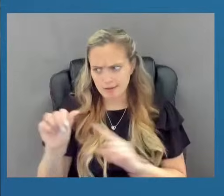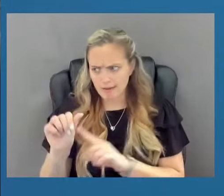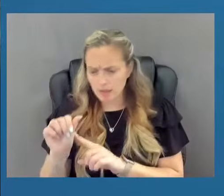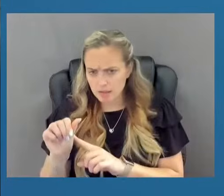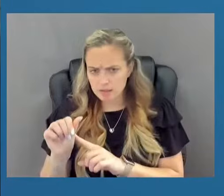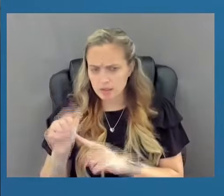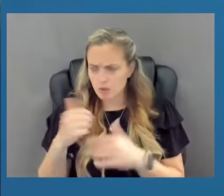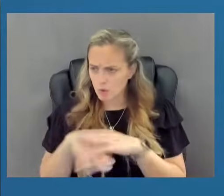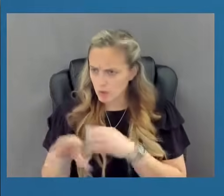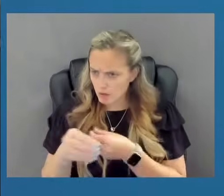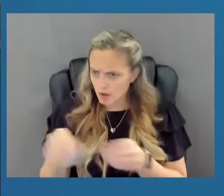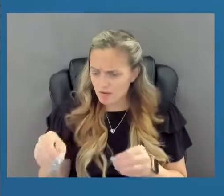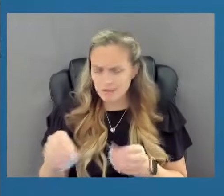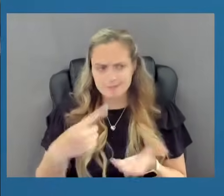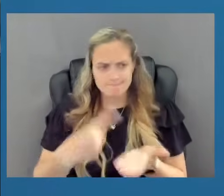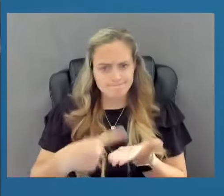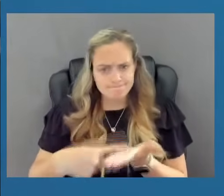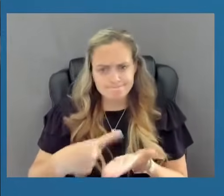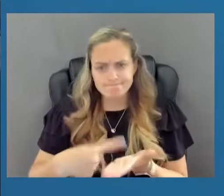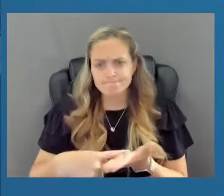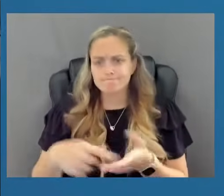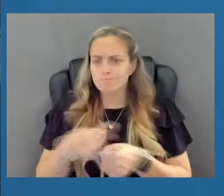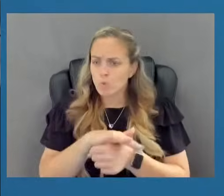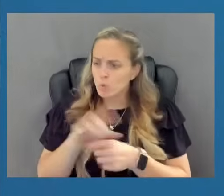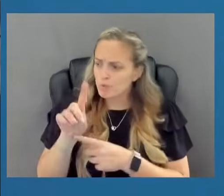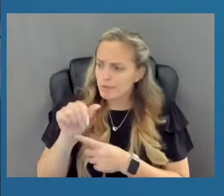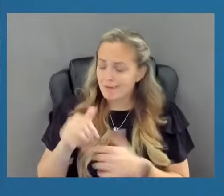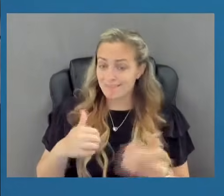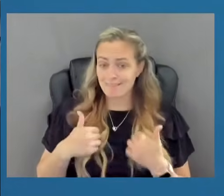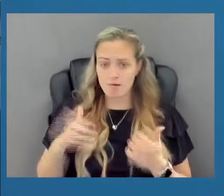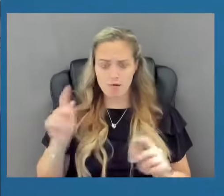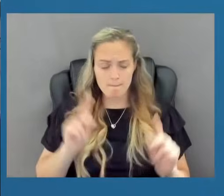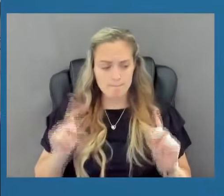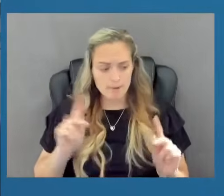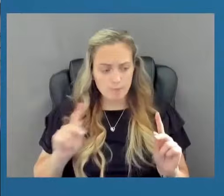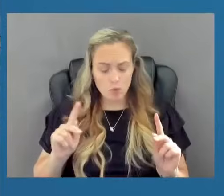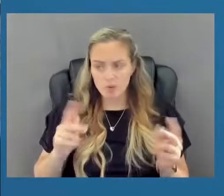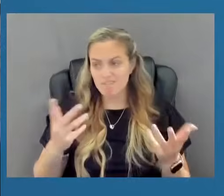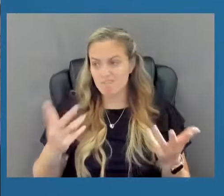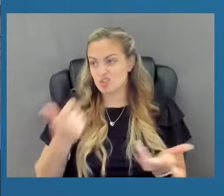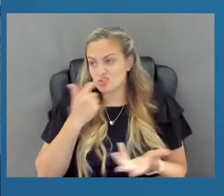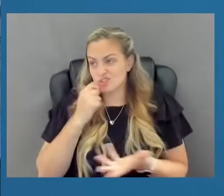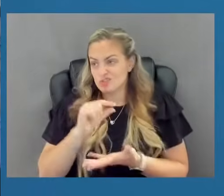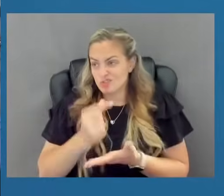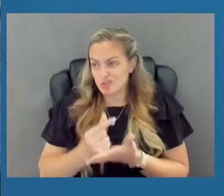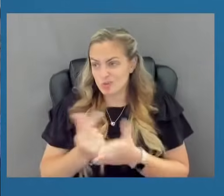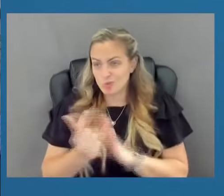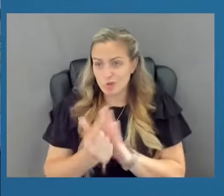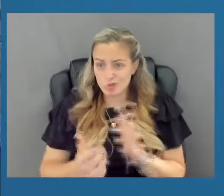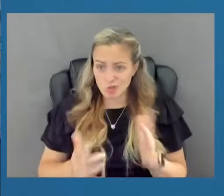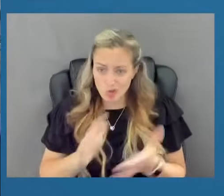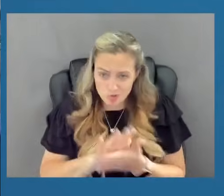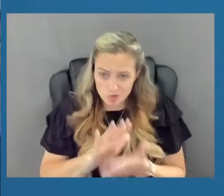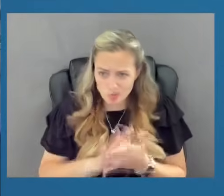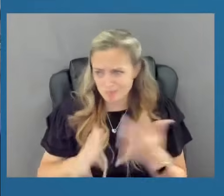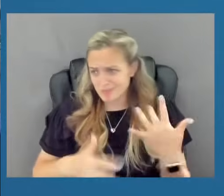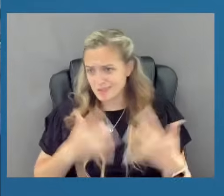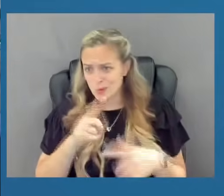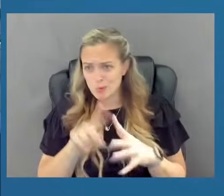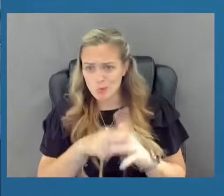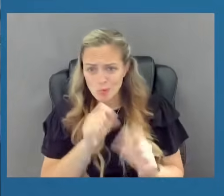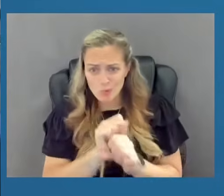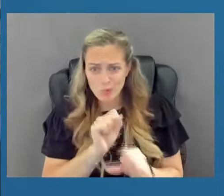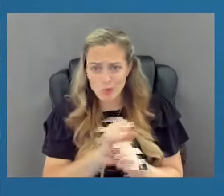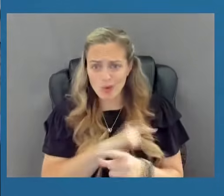into the offices and talk to local DAs, young people, you know, right out of law school, some of them, and excited about their careers, and then they find out after they